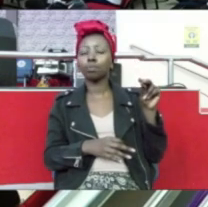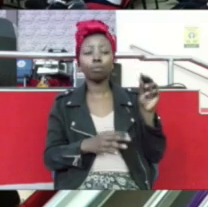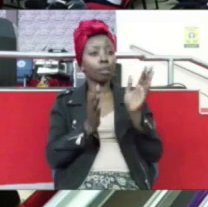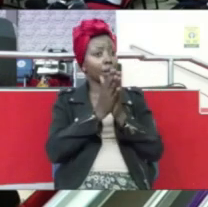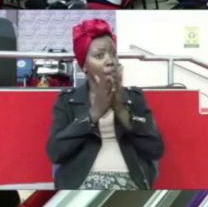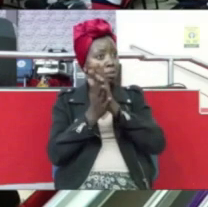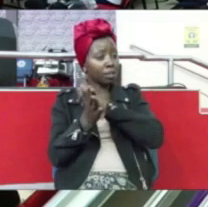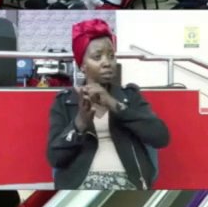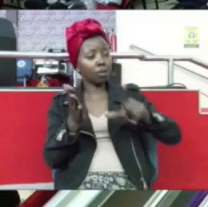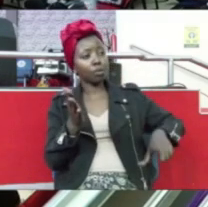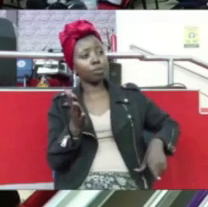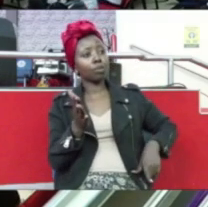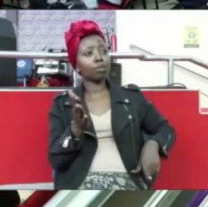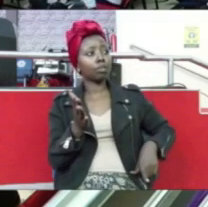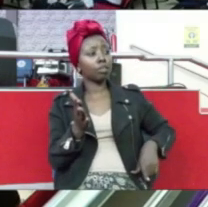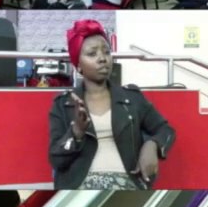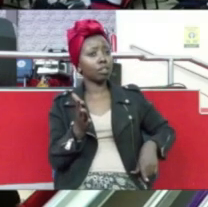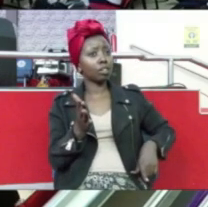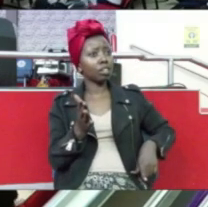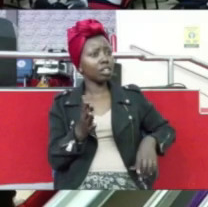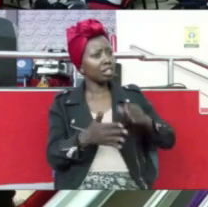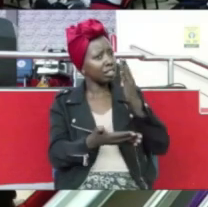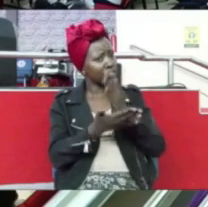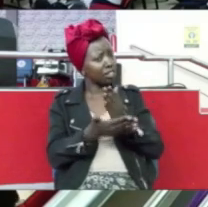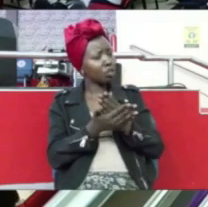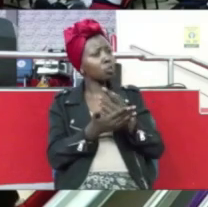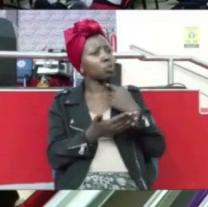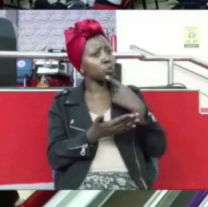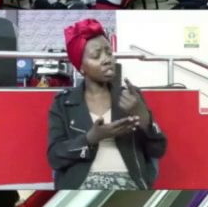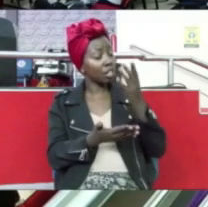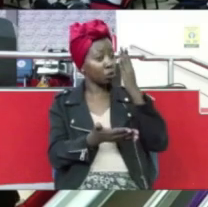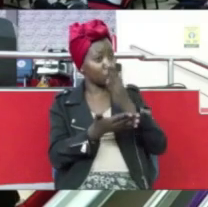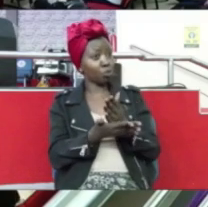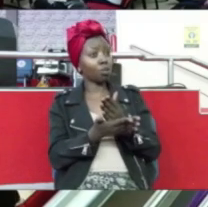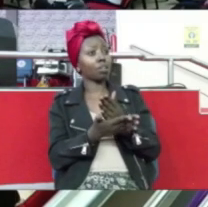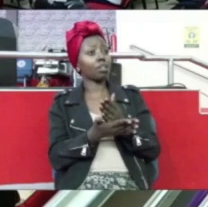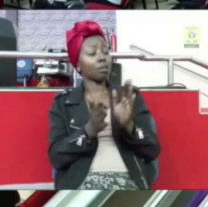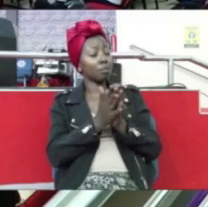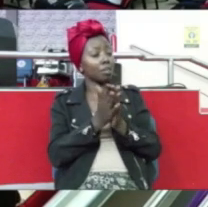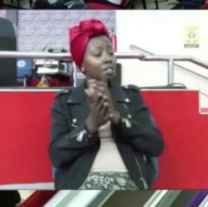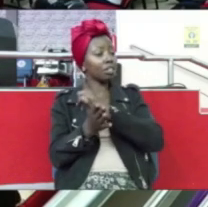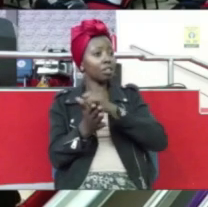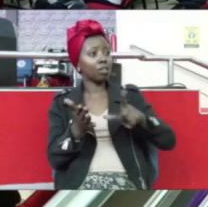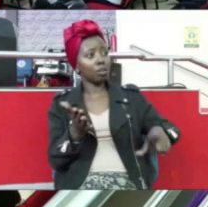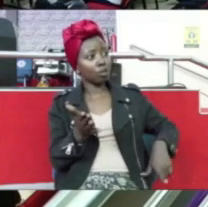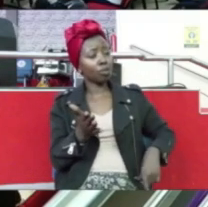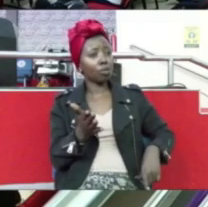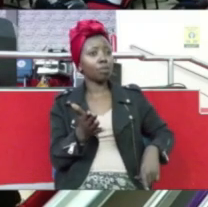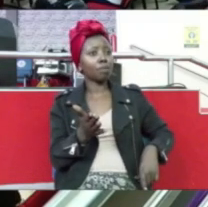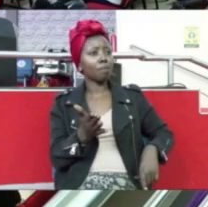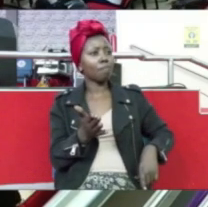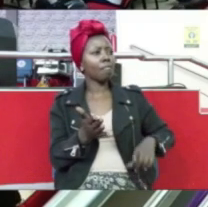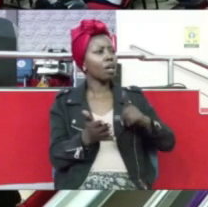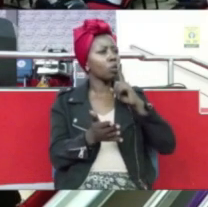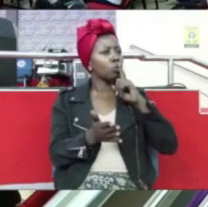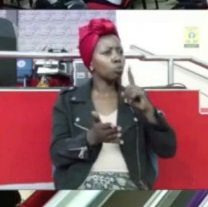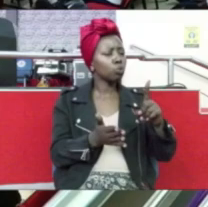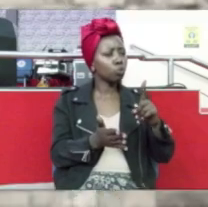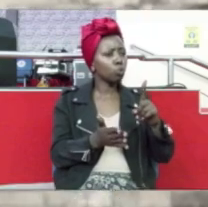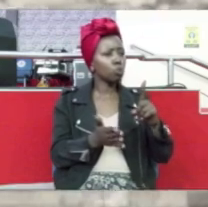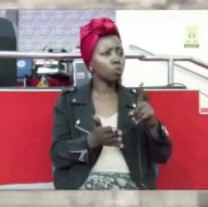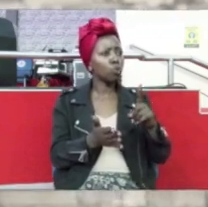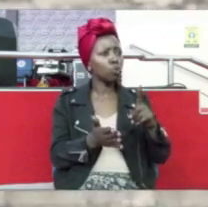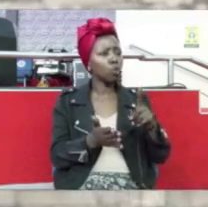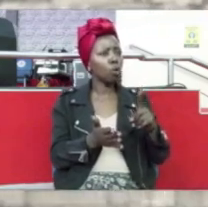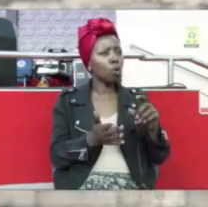Yesu asifiwe. Si ni vyema kutembea kwa mwangaza. It's good to walk in the light. Good to walk in the light. So that is the amount that is